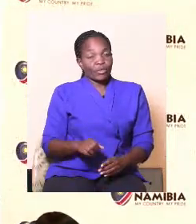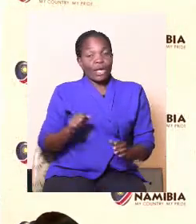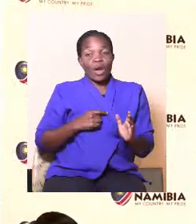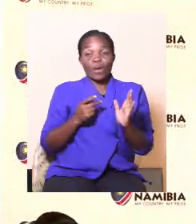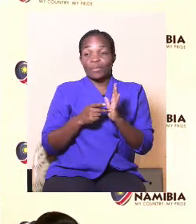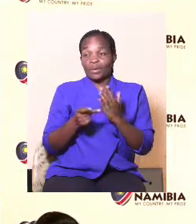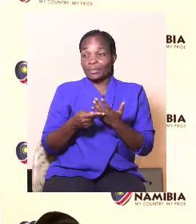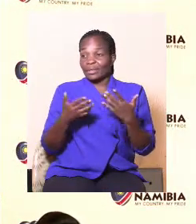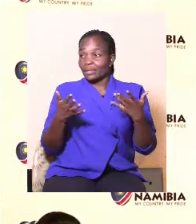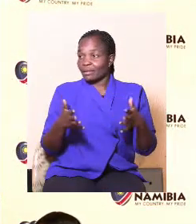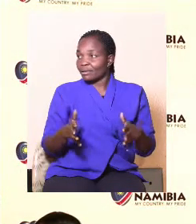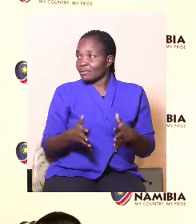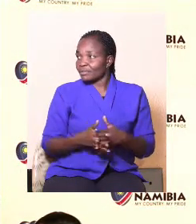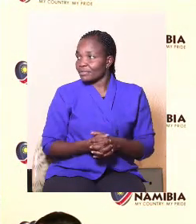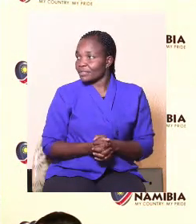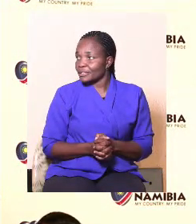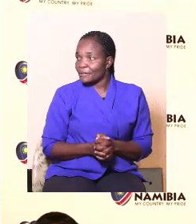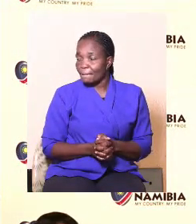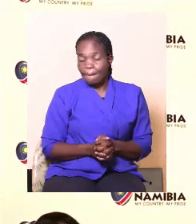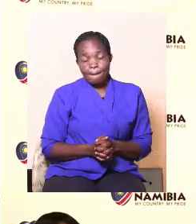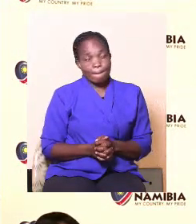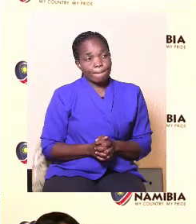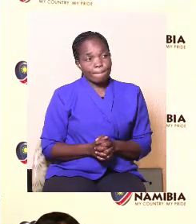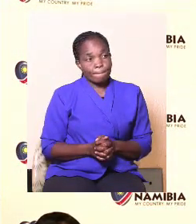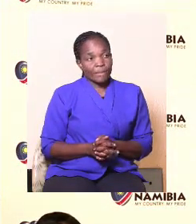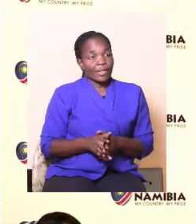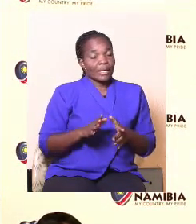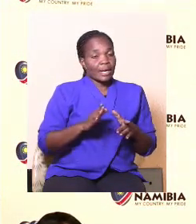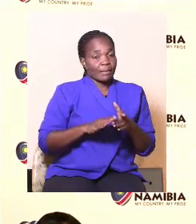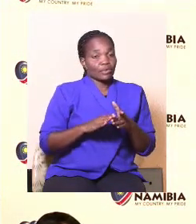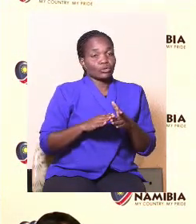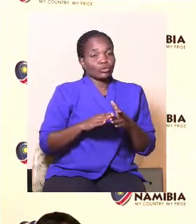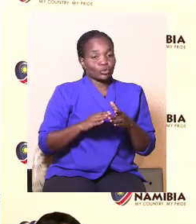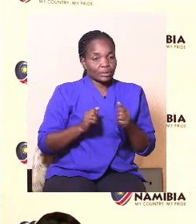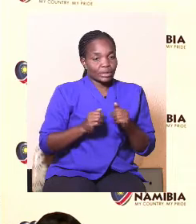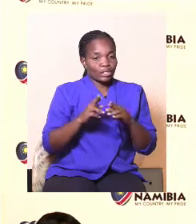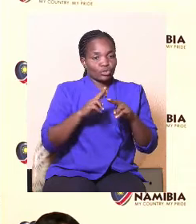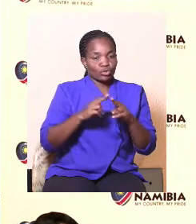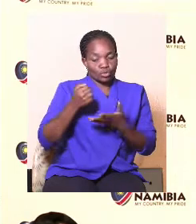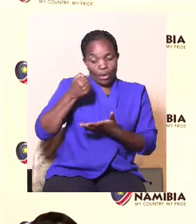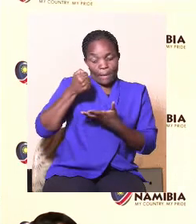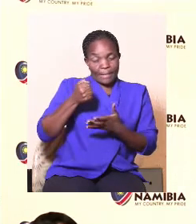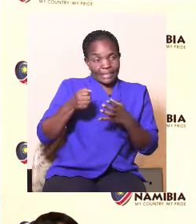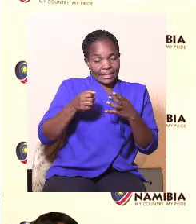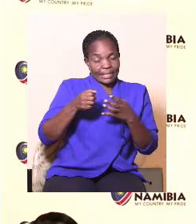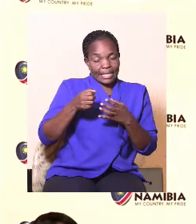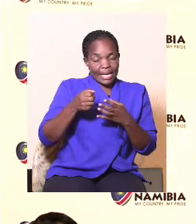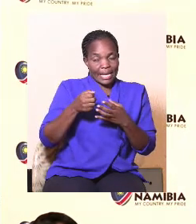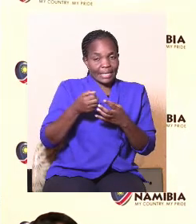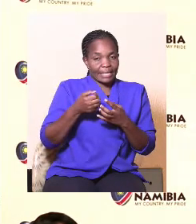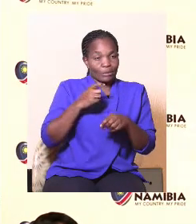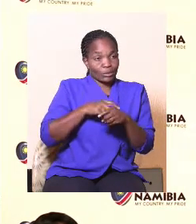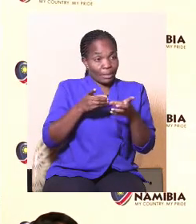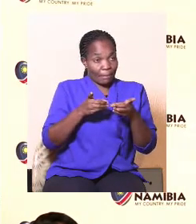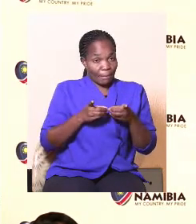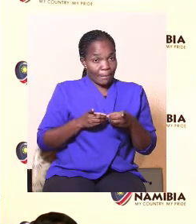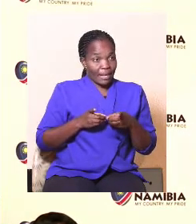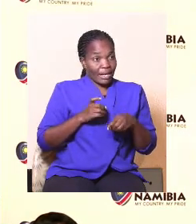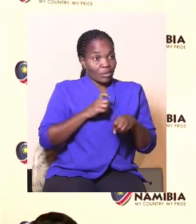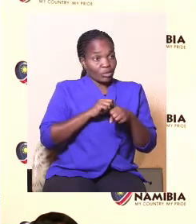had today as we launched the emergency income grant as part of the stimulus package for COVID-19